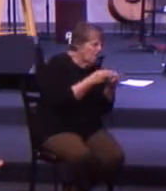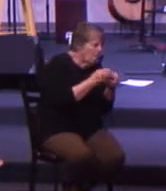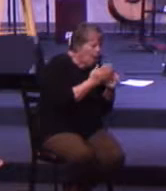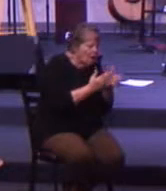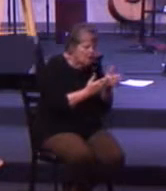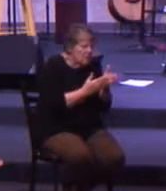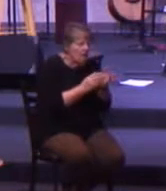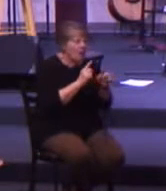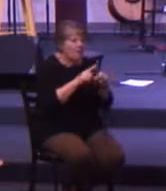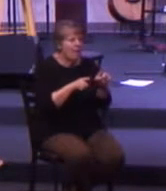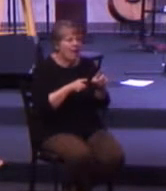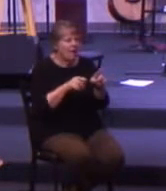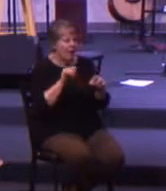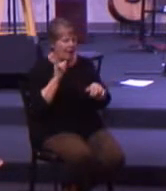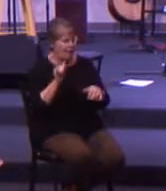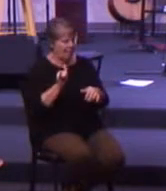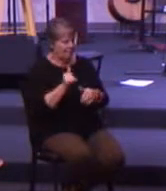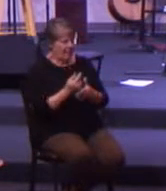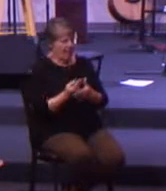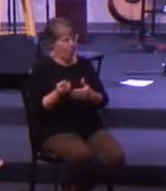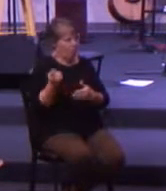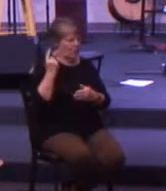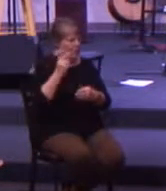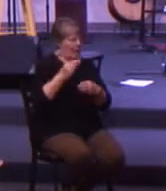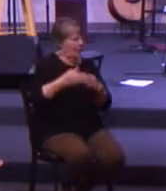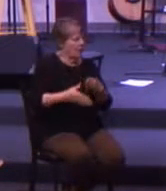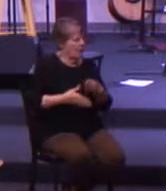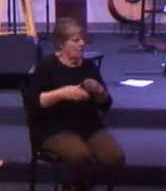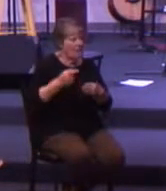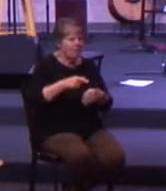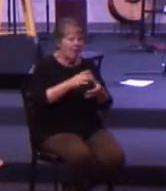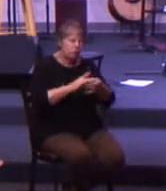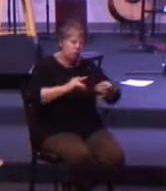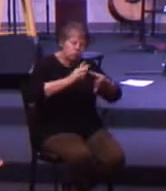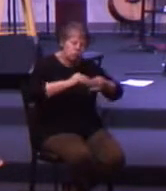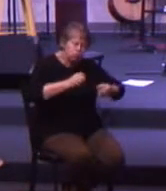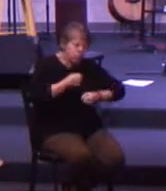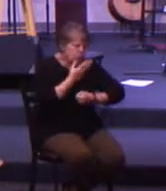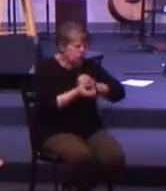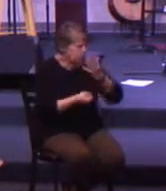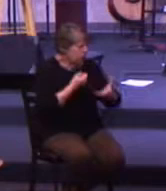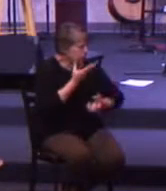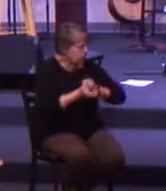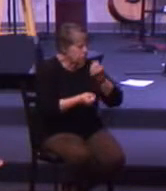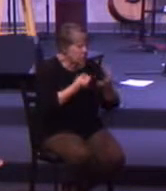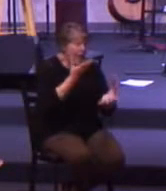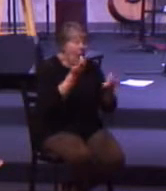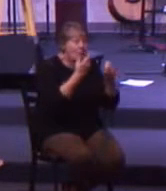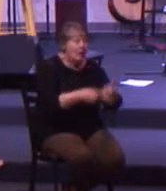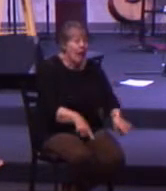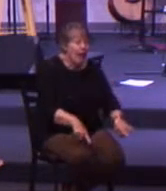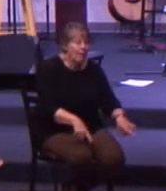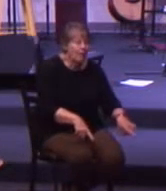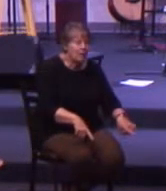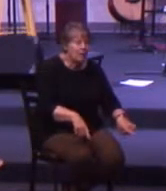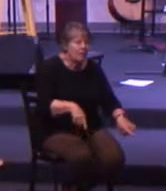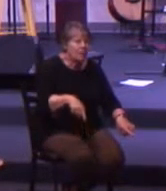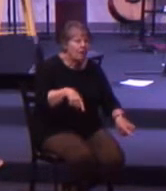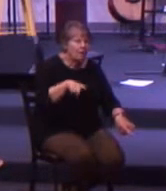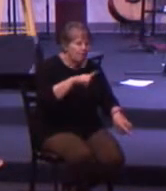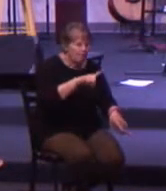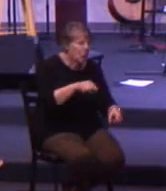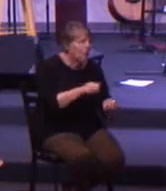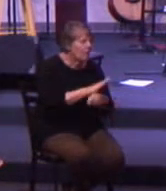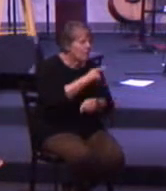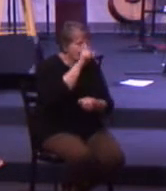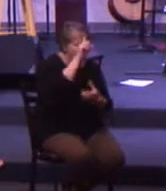were believed, because so often victims are not believed. They were validated as being people who are valued and